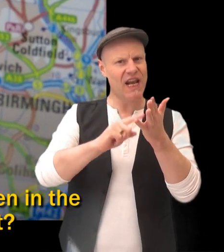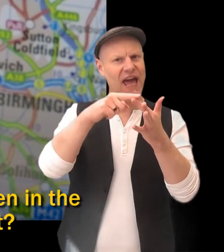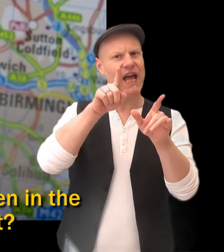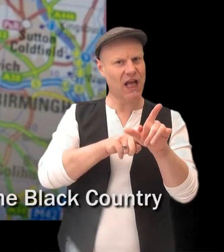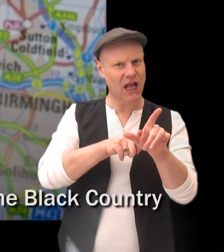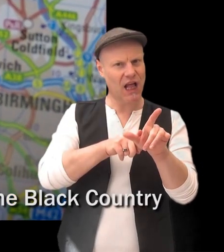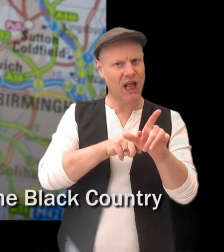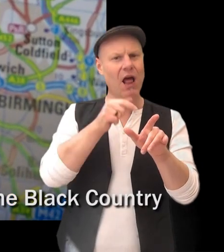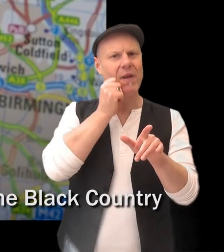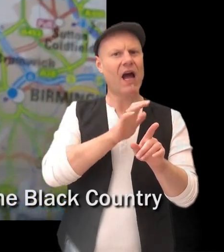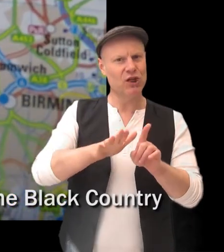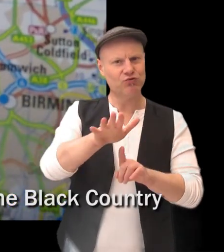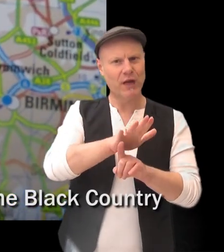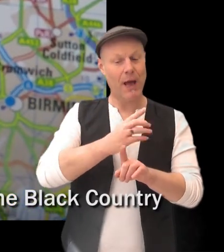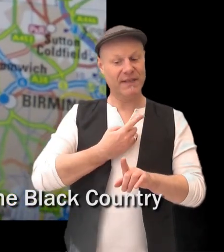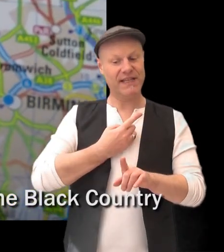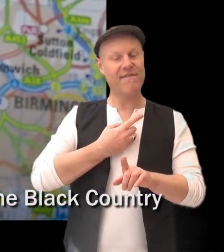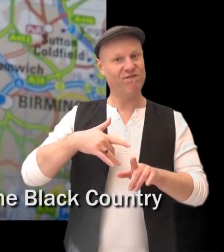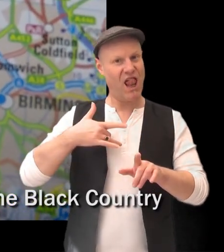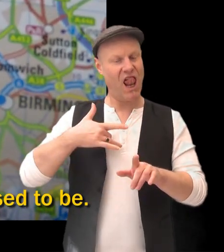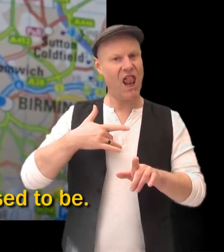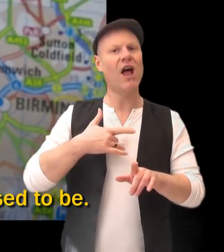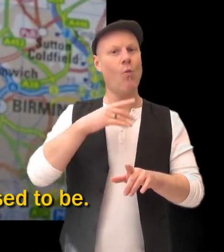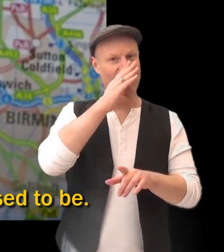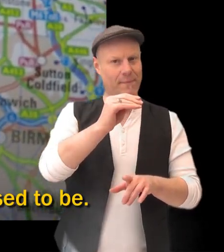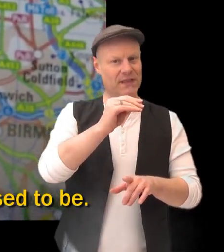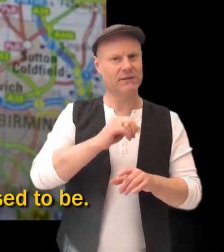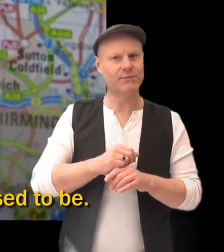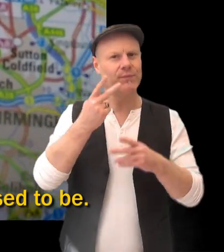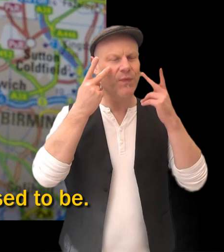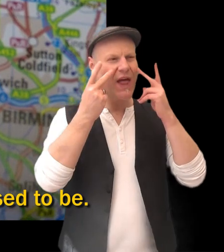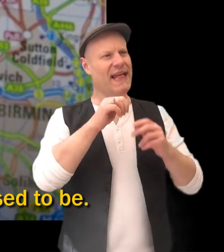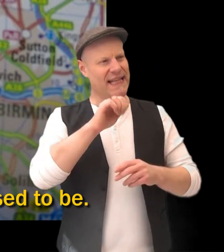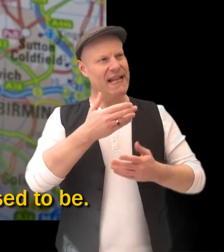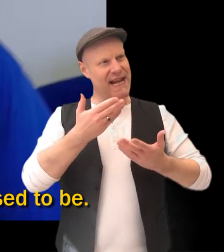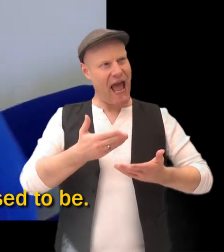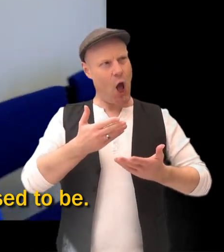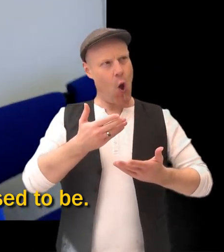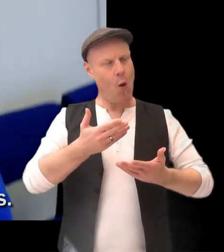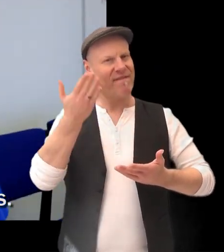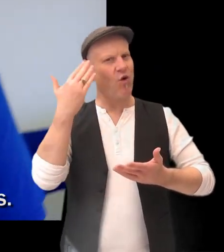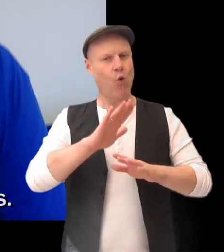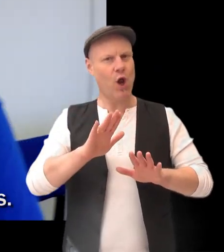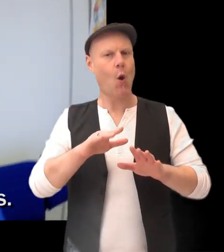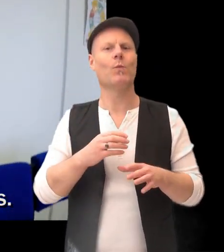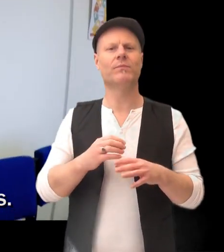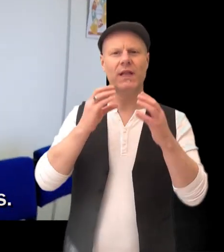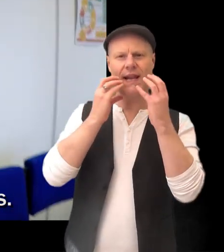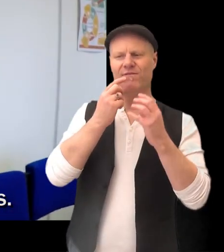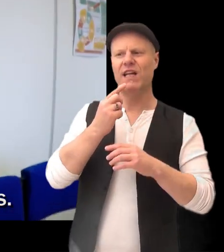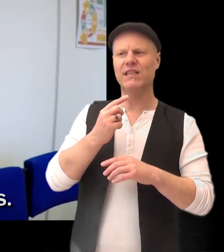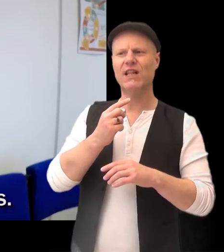Country, ain't it? I will say Wolverhampton's in the Black Country. It is now, but it hadn't used to be. I've always said this, right?